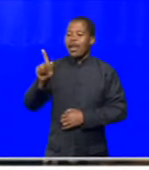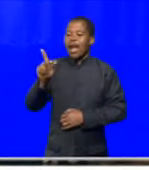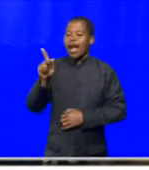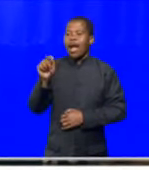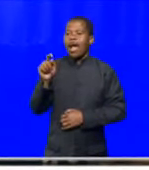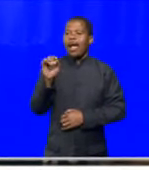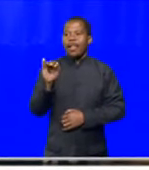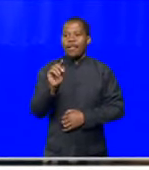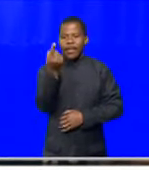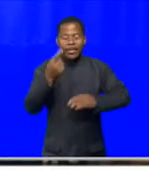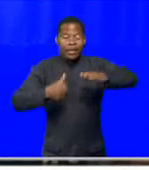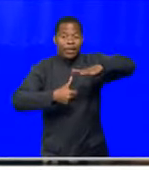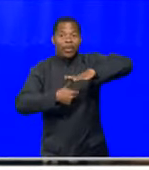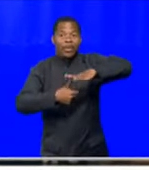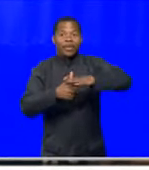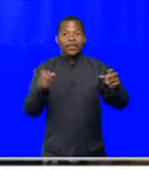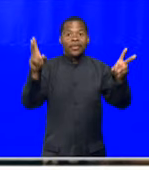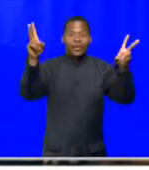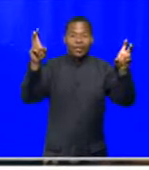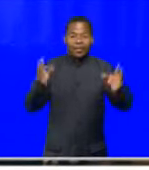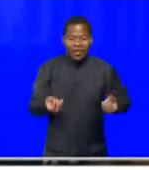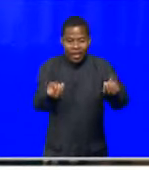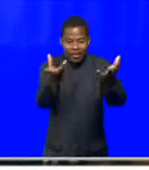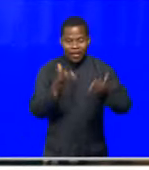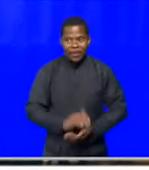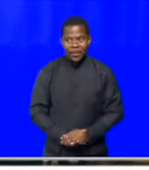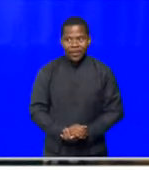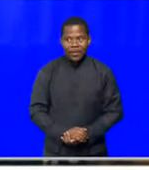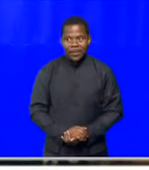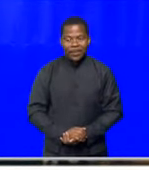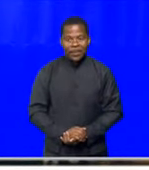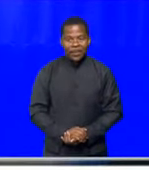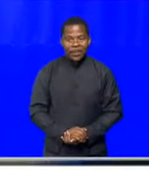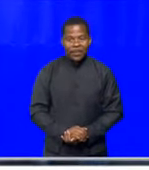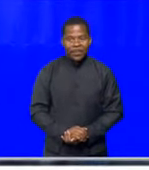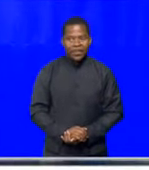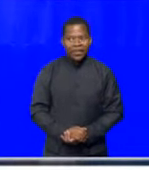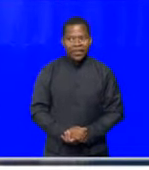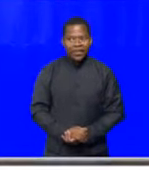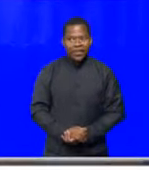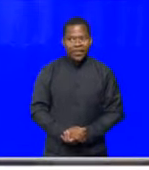alongside Zama Nzimanzi. Let's take a look at our news-making headlines.